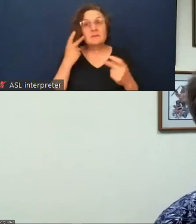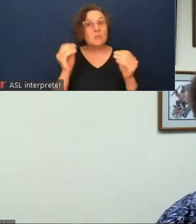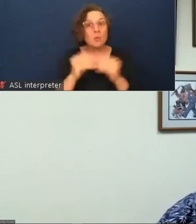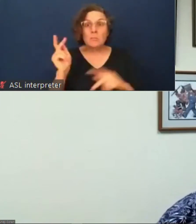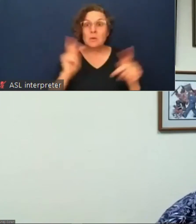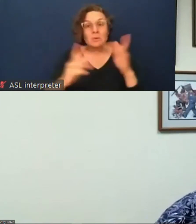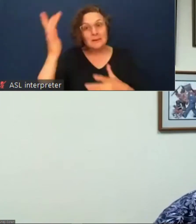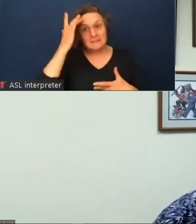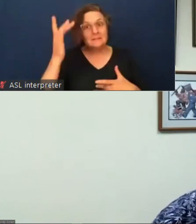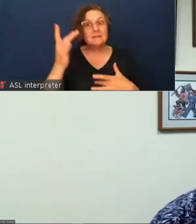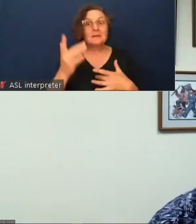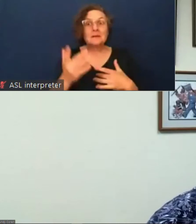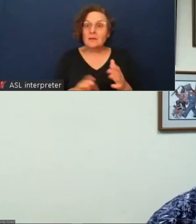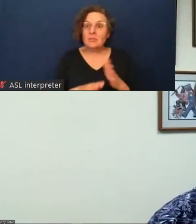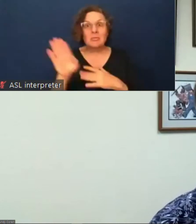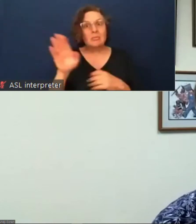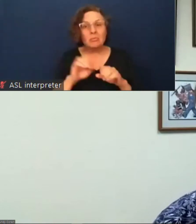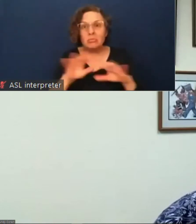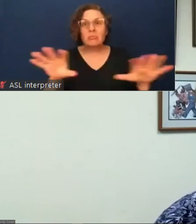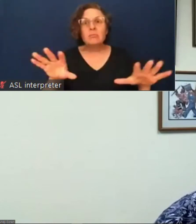and our protection of each other.